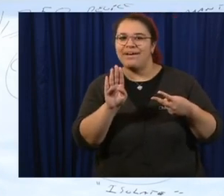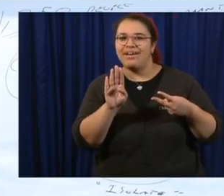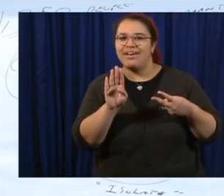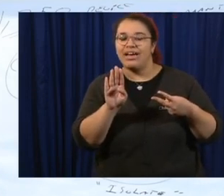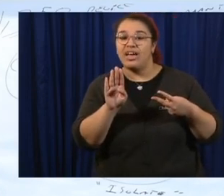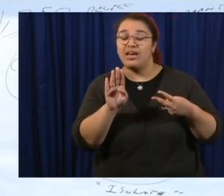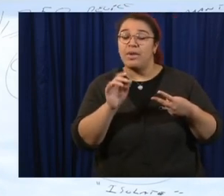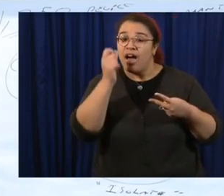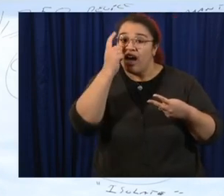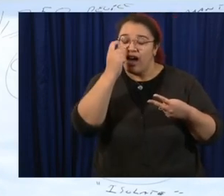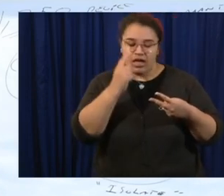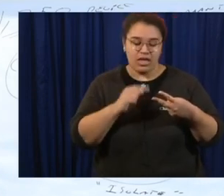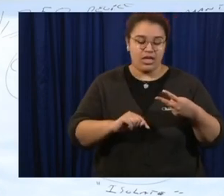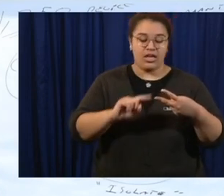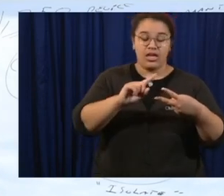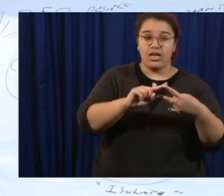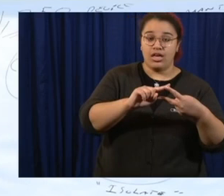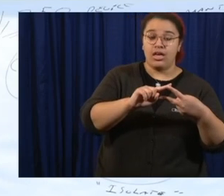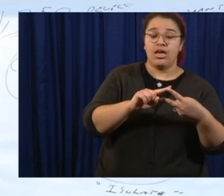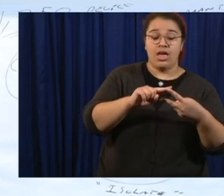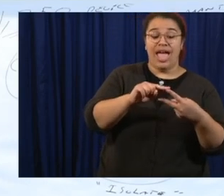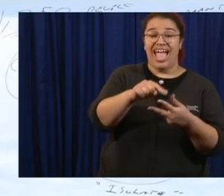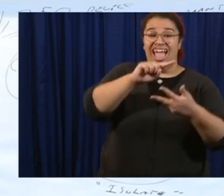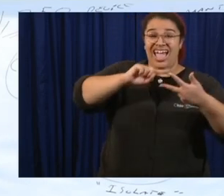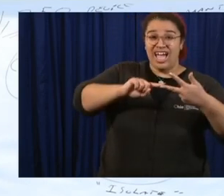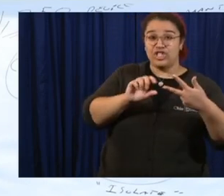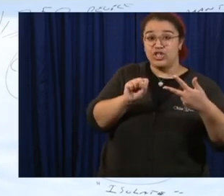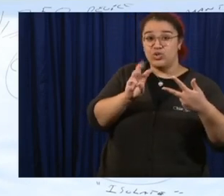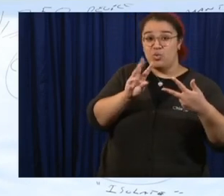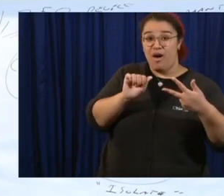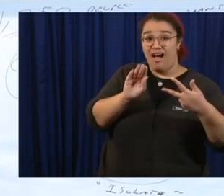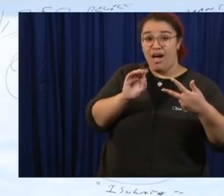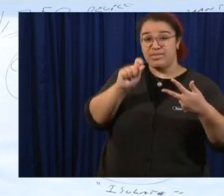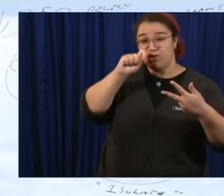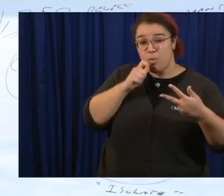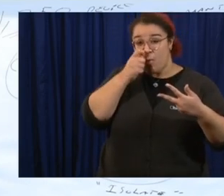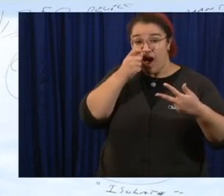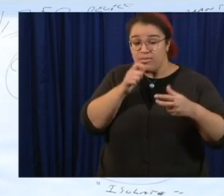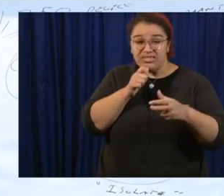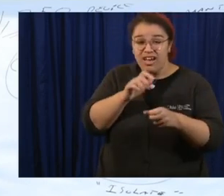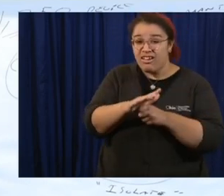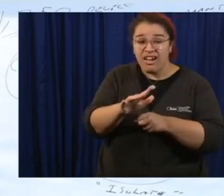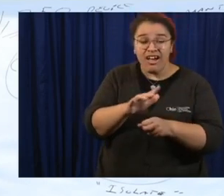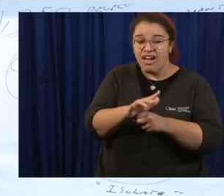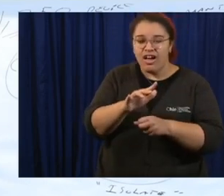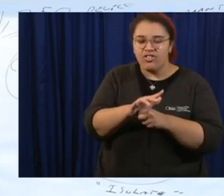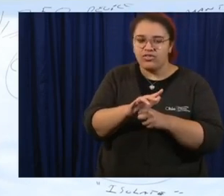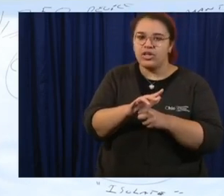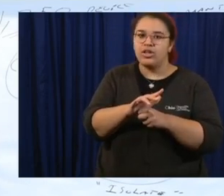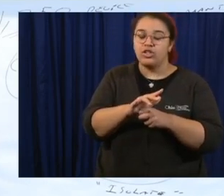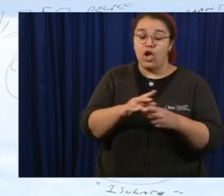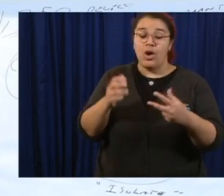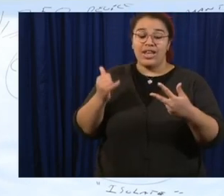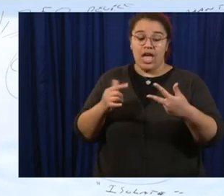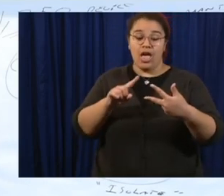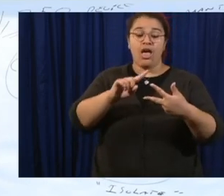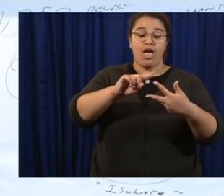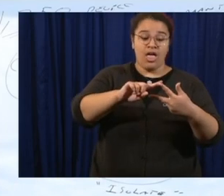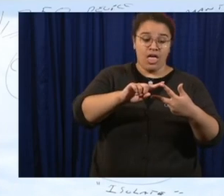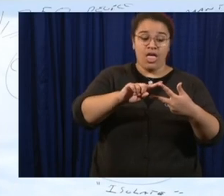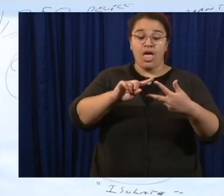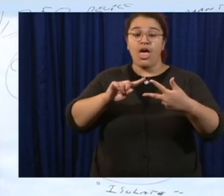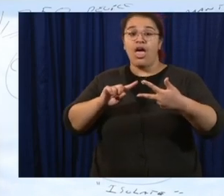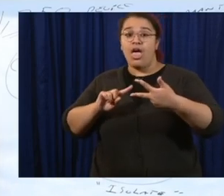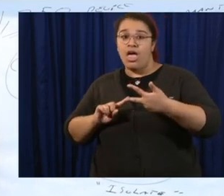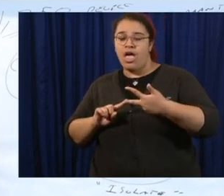and everything spread throughout the state. So we're with this new deal that we have in the new source